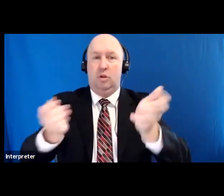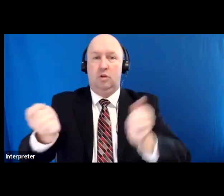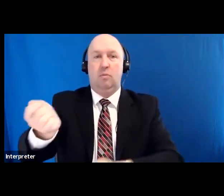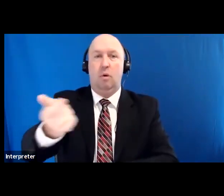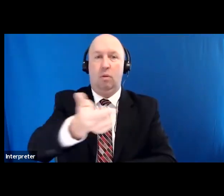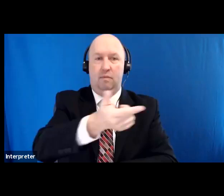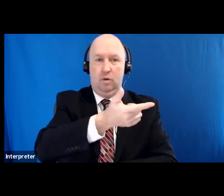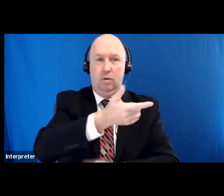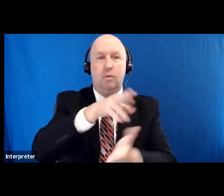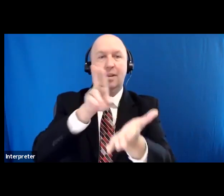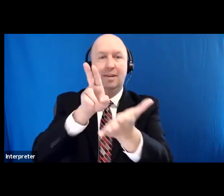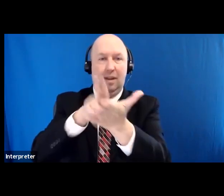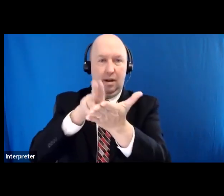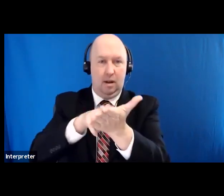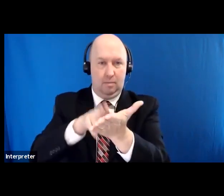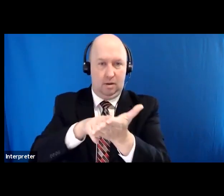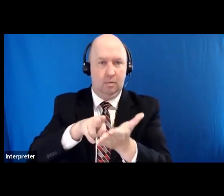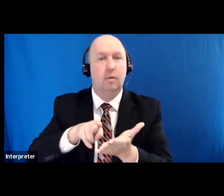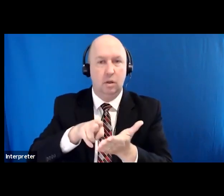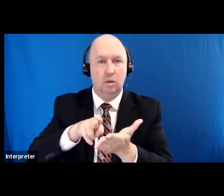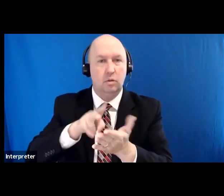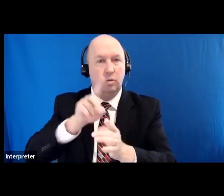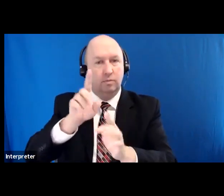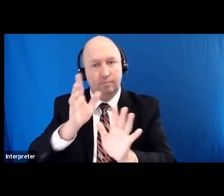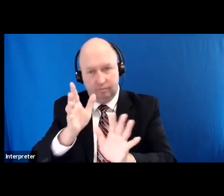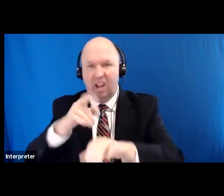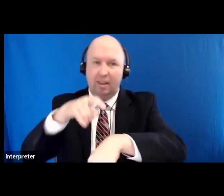up for the vaccine when your group comes